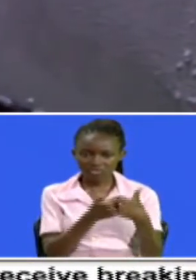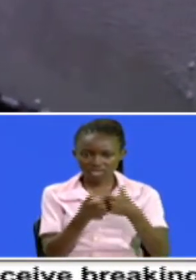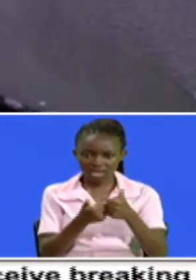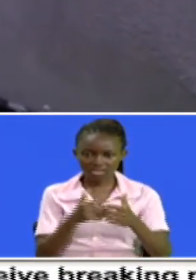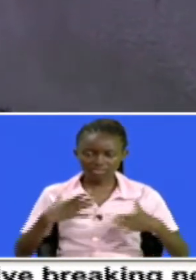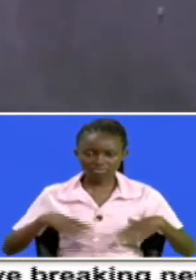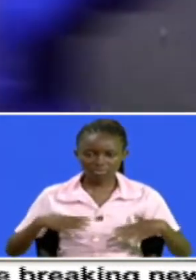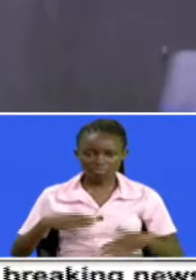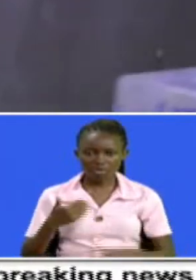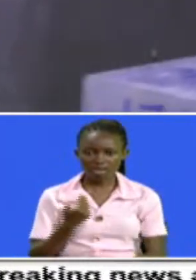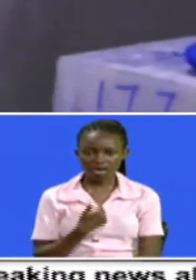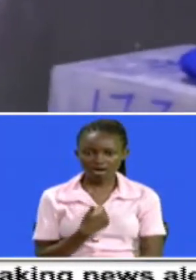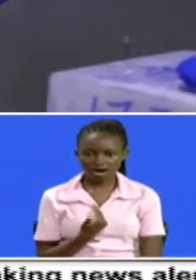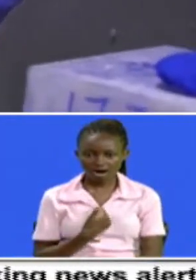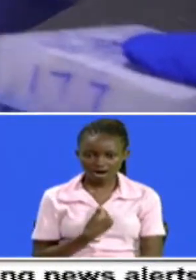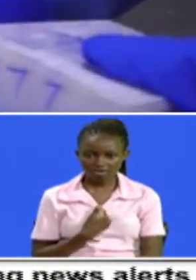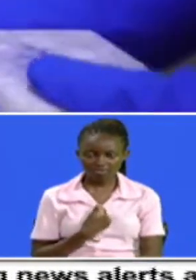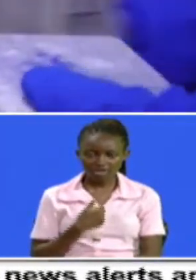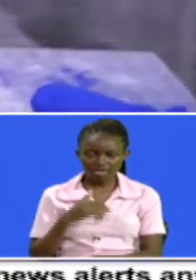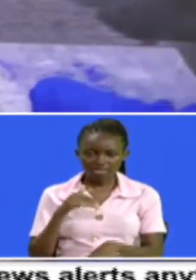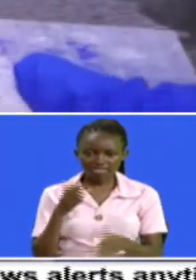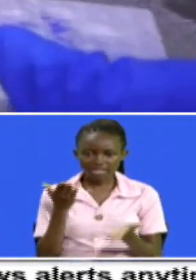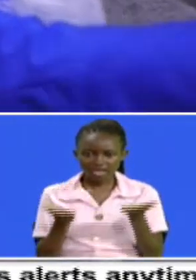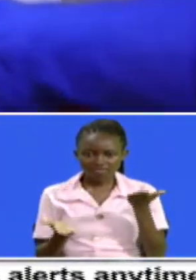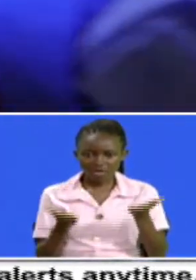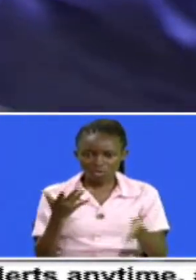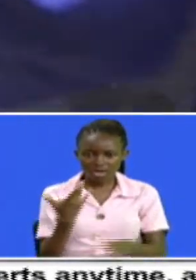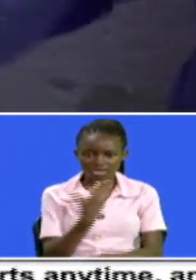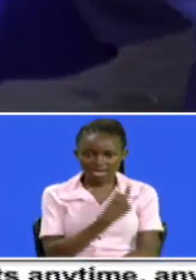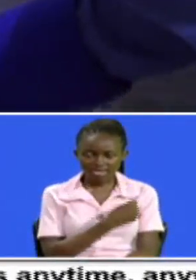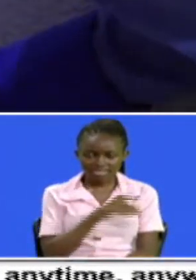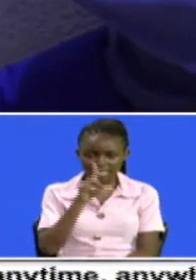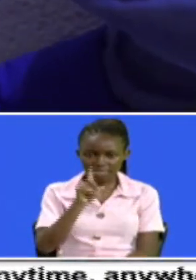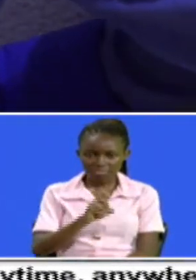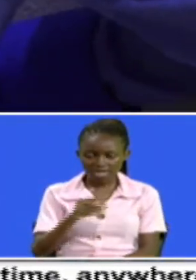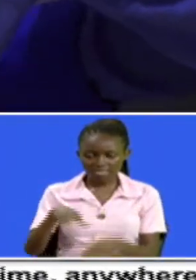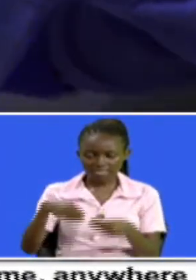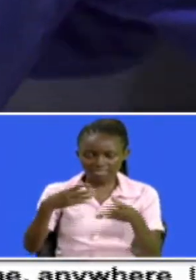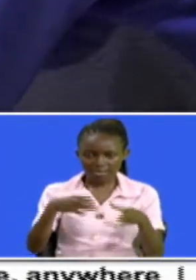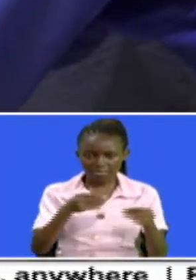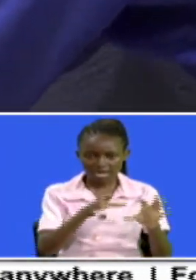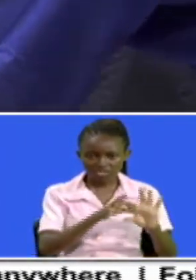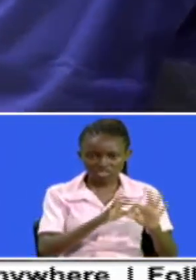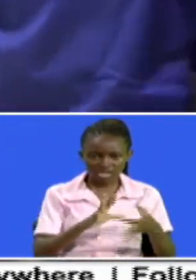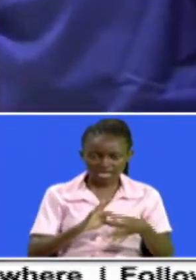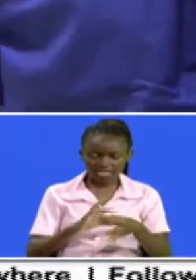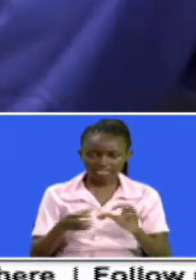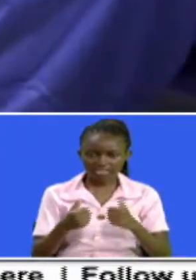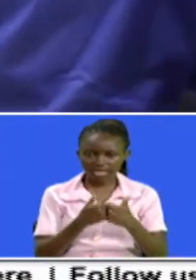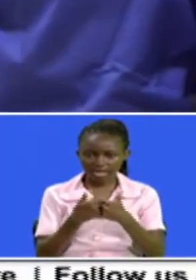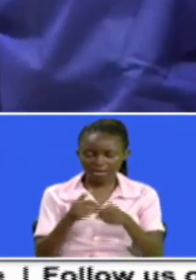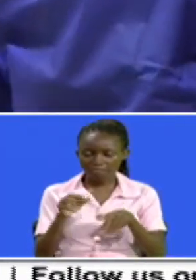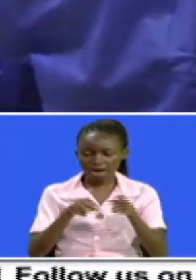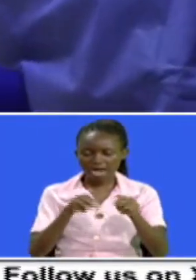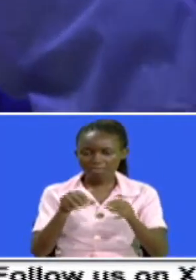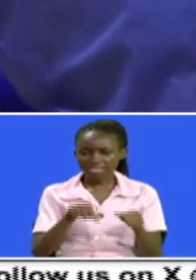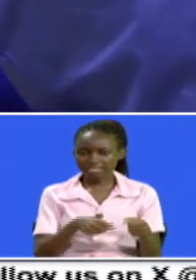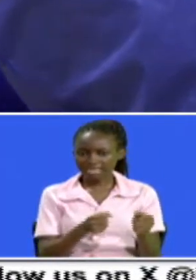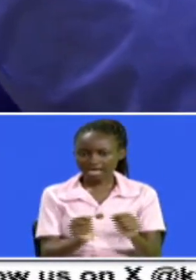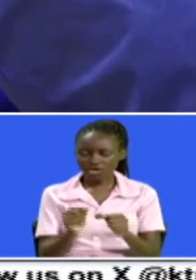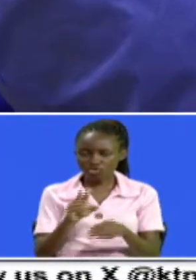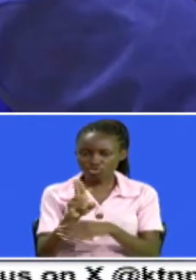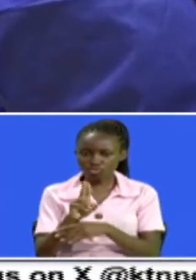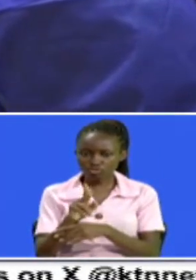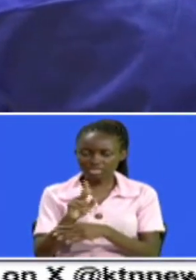in the modeling study that evaluated vaccine demand, supply chain challenges, and management strategies using data